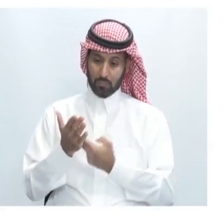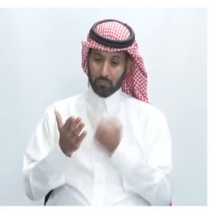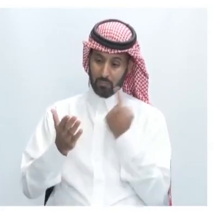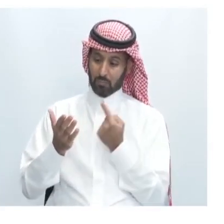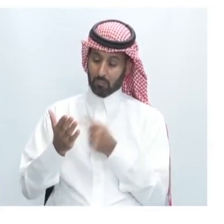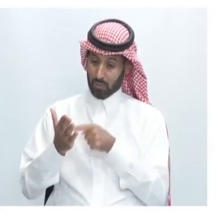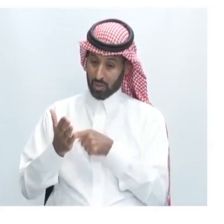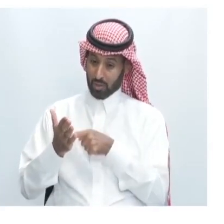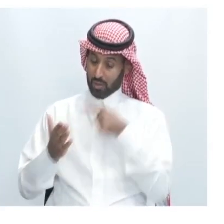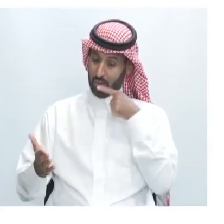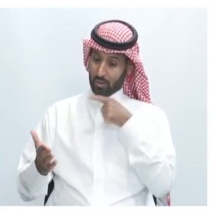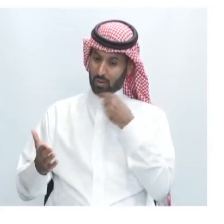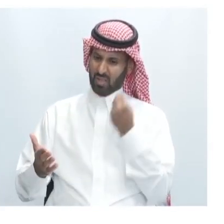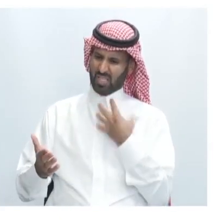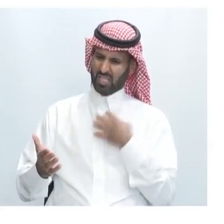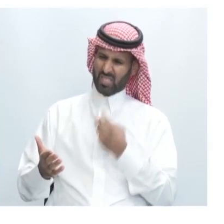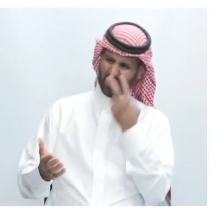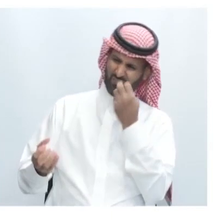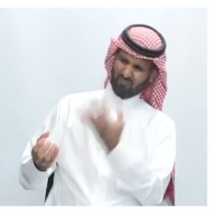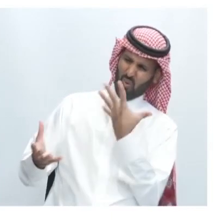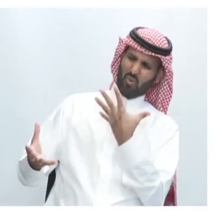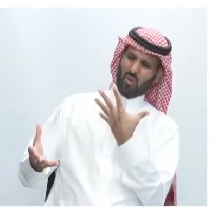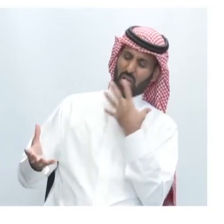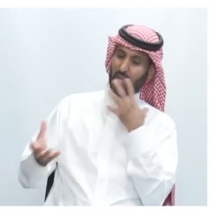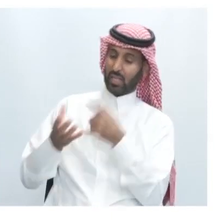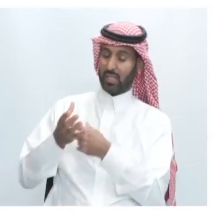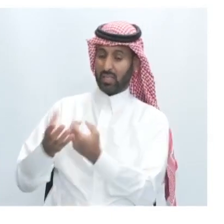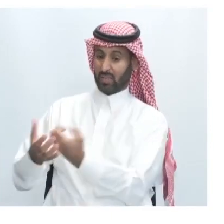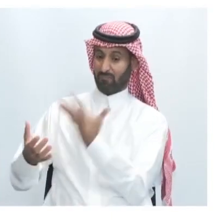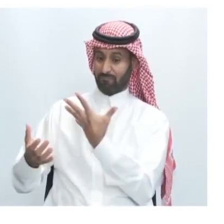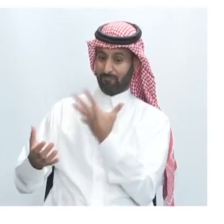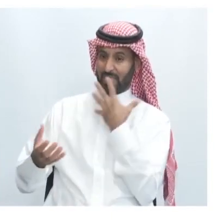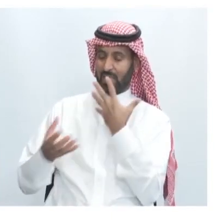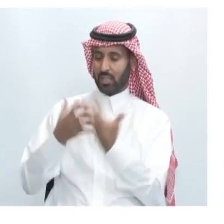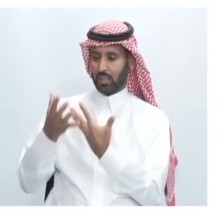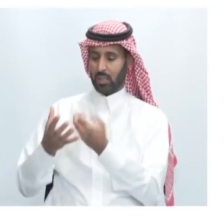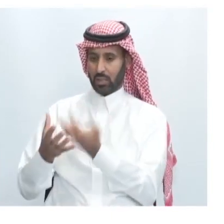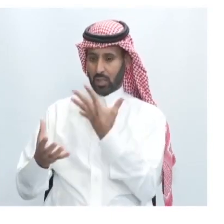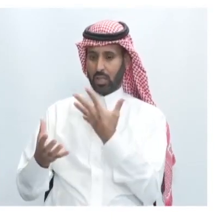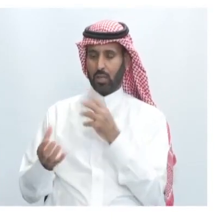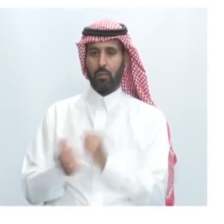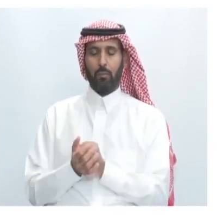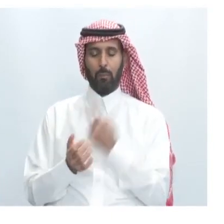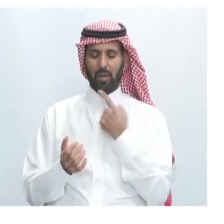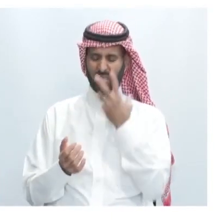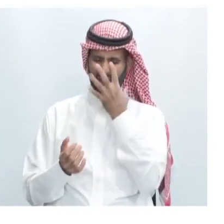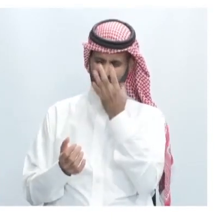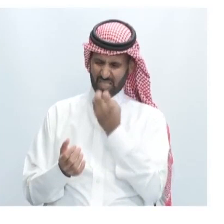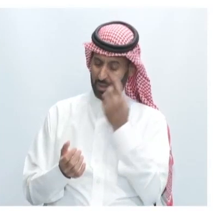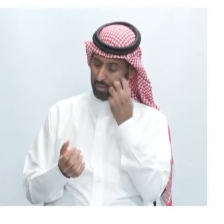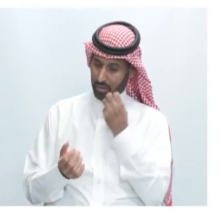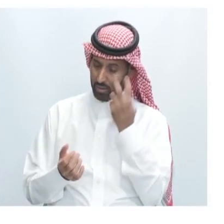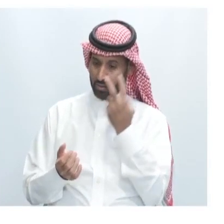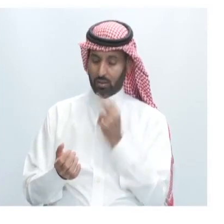so that it hurts my eyes. Yes, so vibrant, so bright that it hurts my